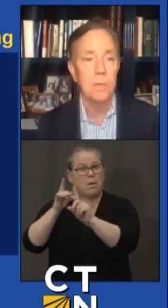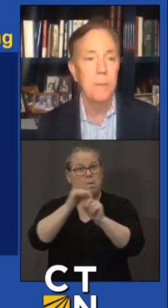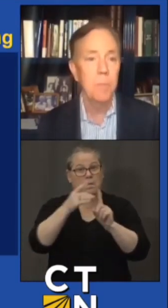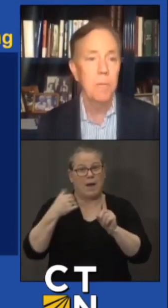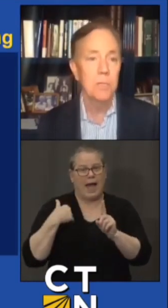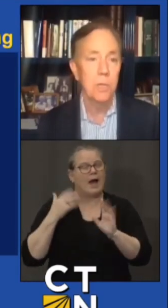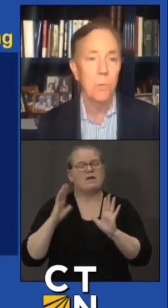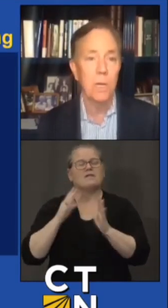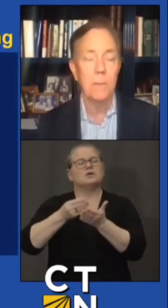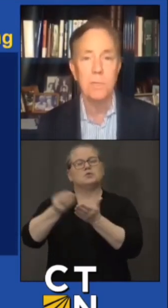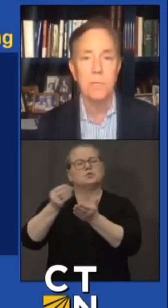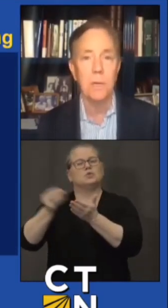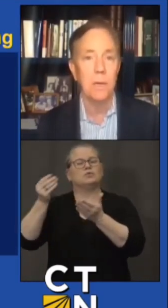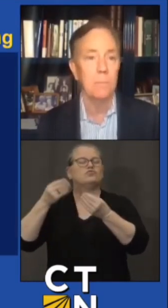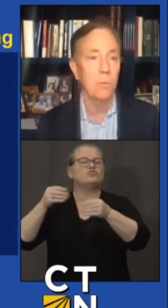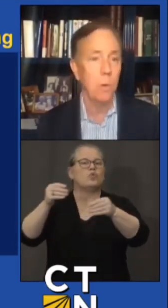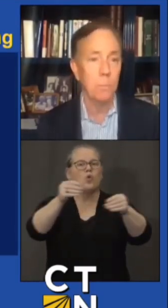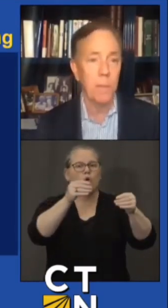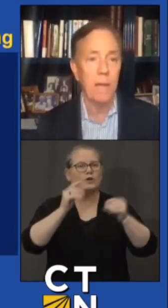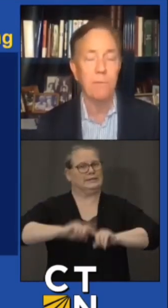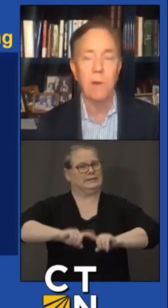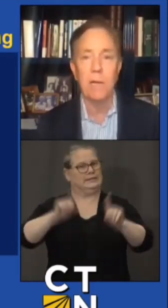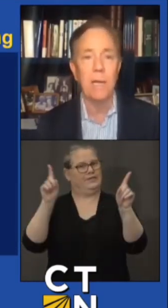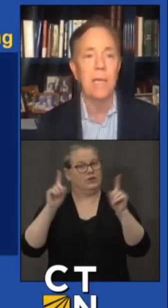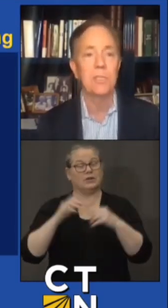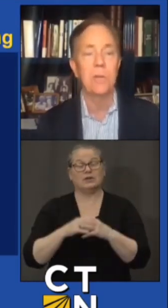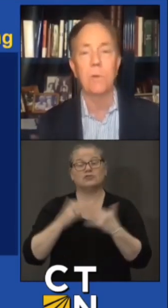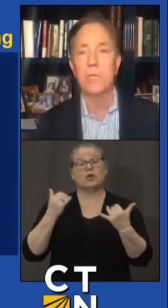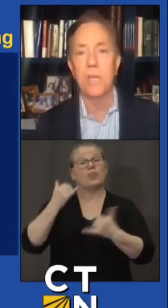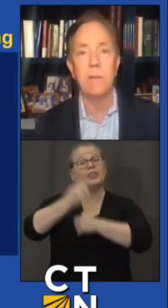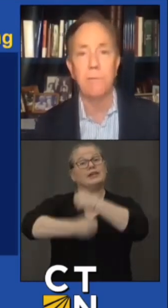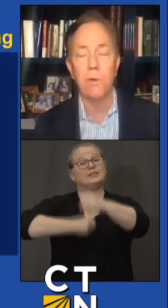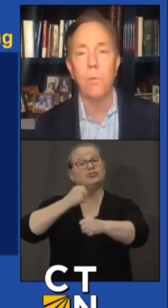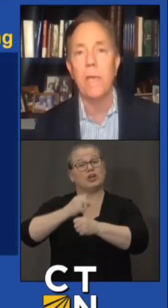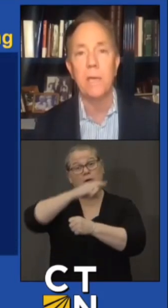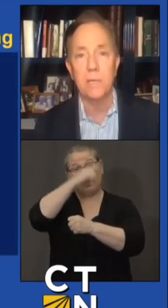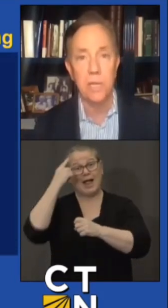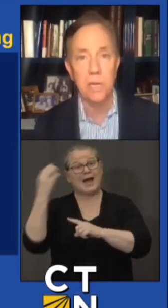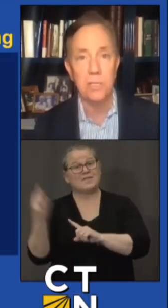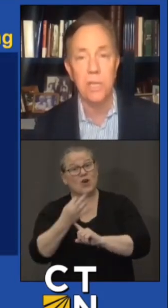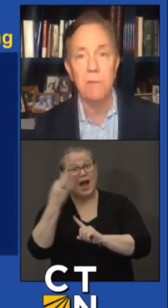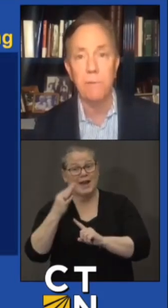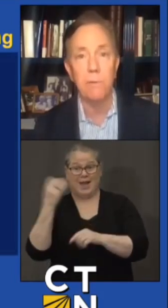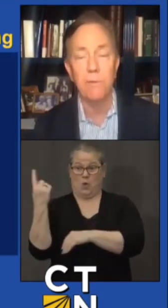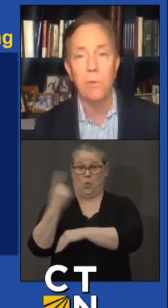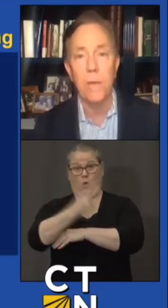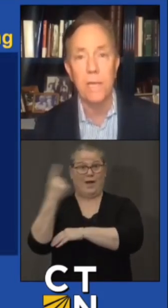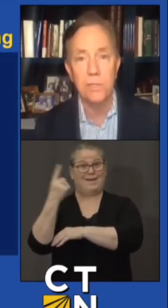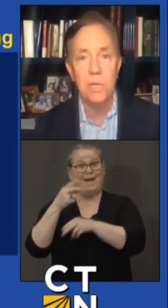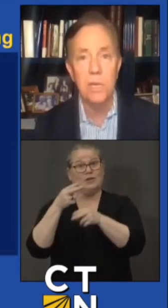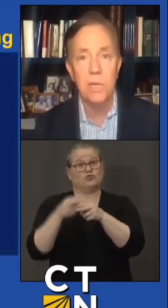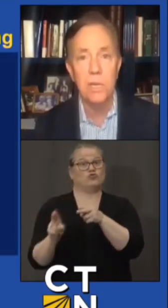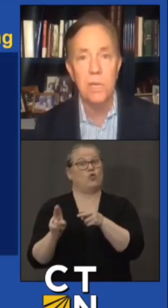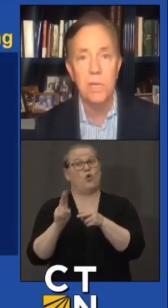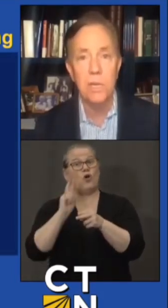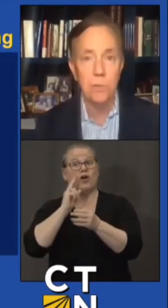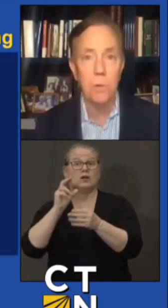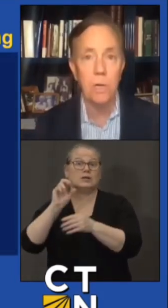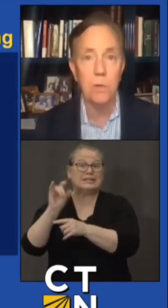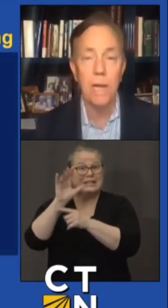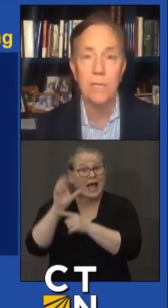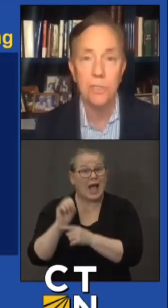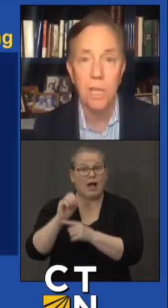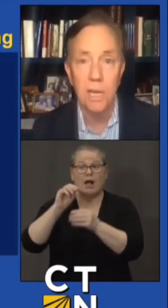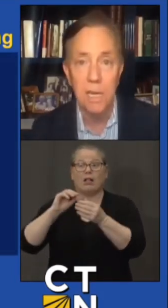options. So when it comes to, quote, Black Friday, it's going to extend for a week. It's going to extend for a few weeks. No need